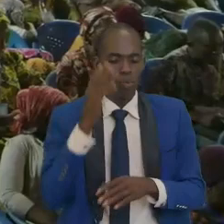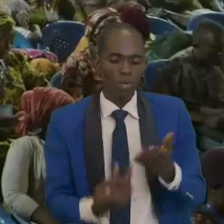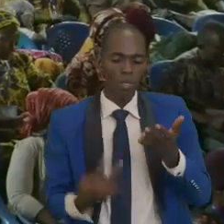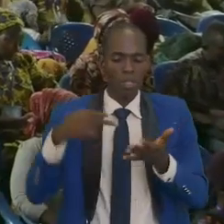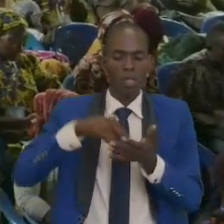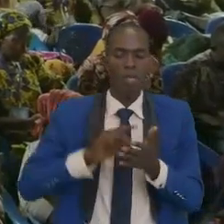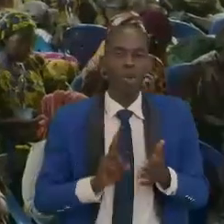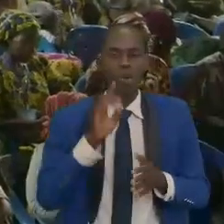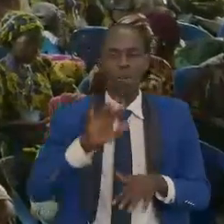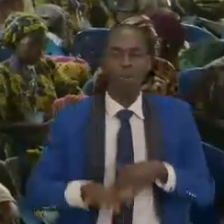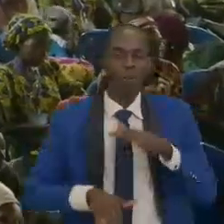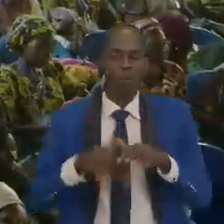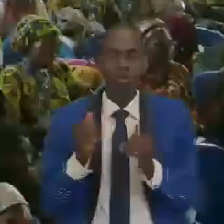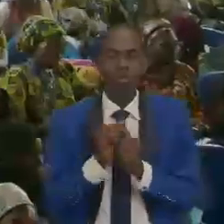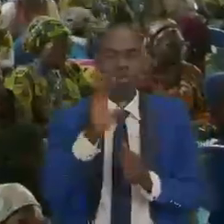wheelchair.